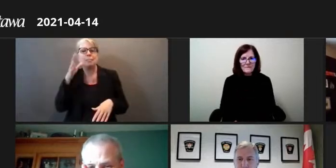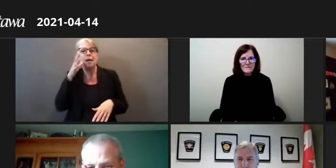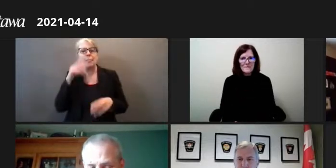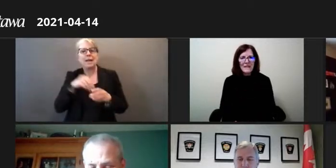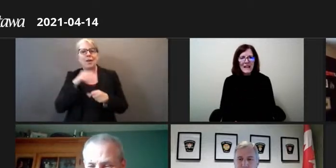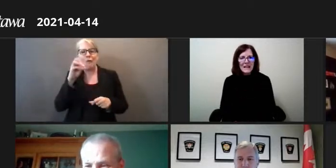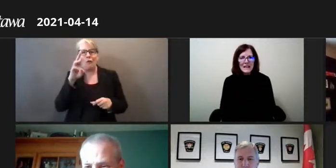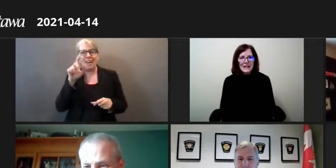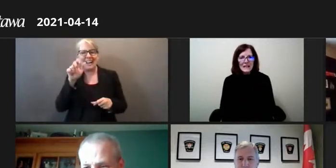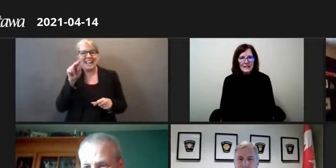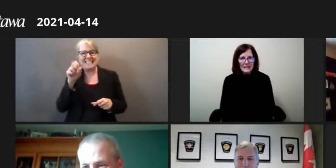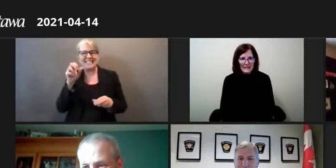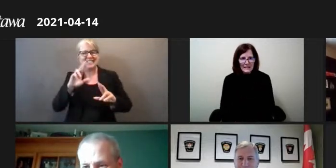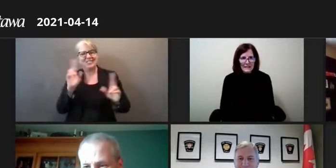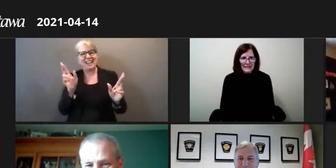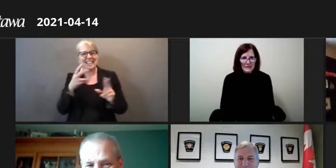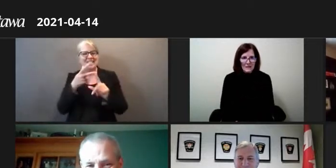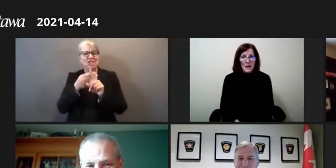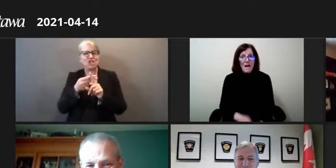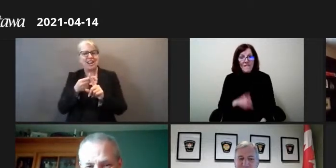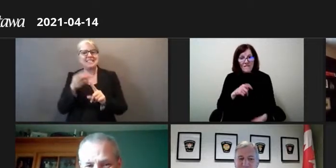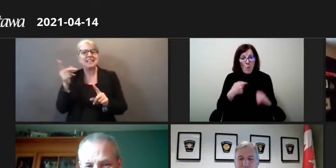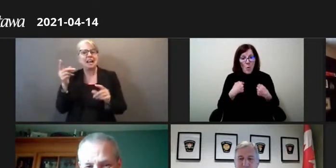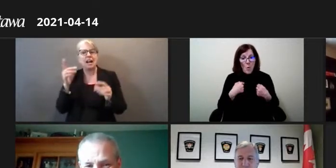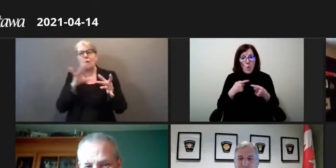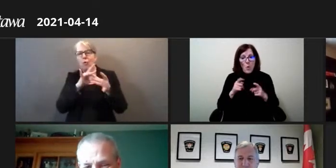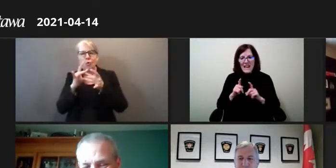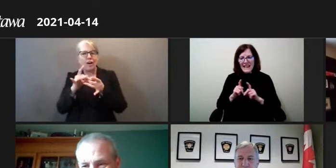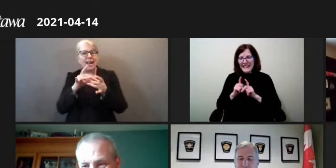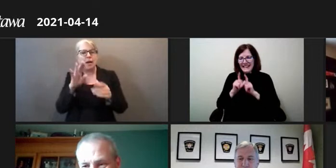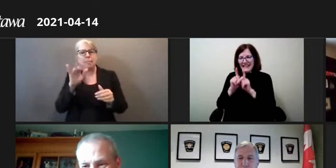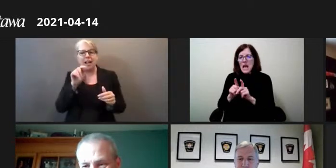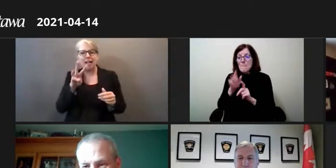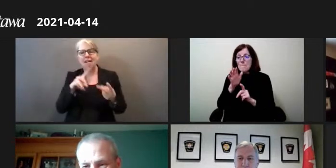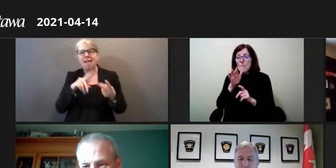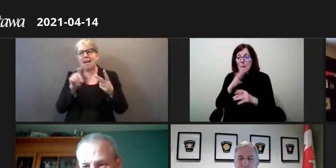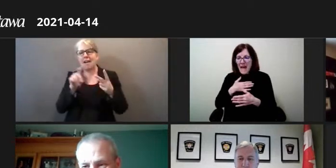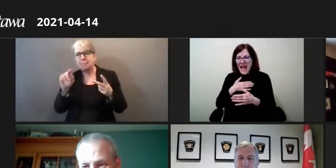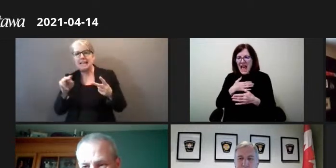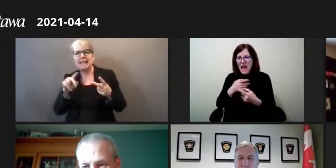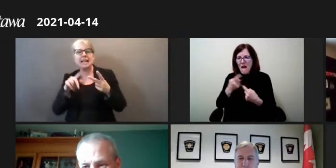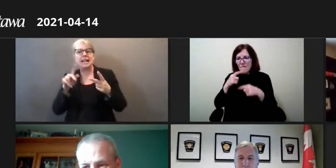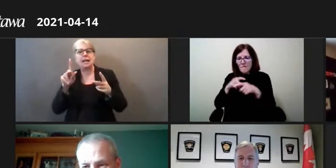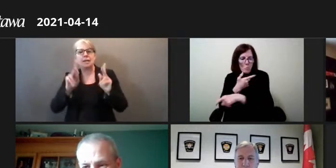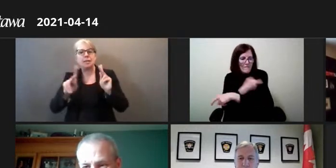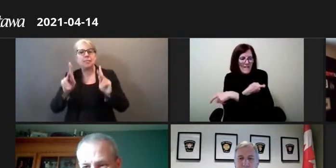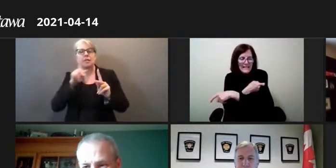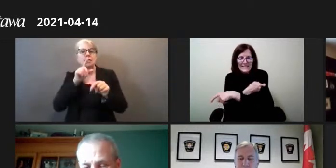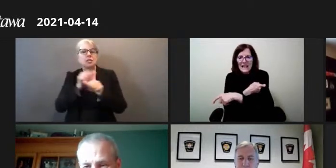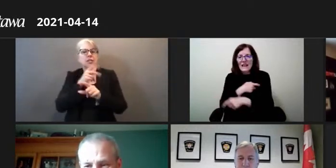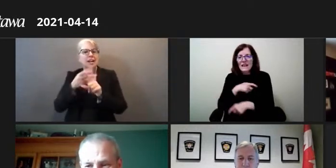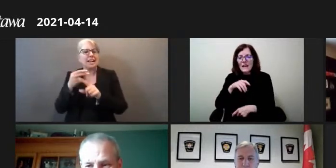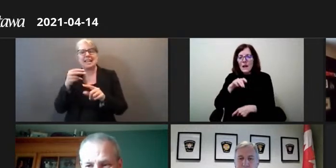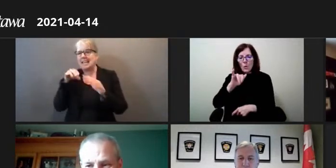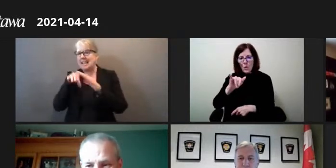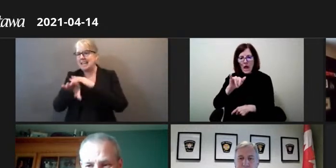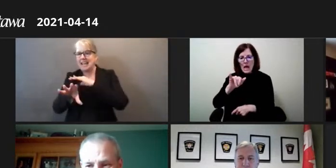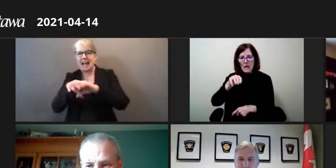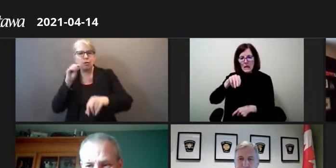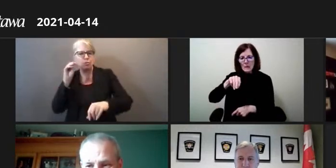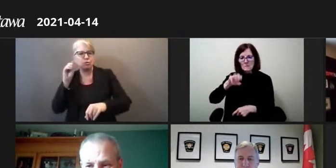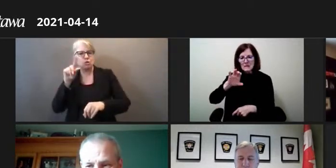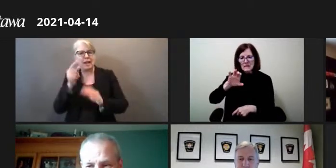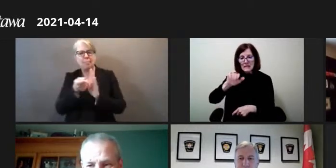her shot. The coordination between bylaw, administration, the people actually doing the shot in and out 20 minutes, bumper to bumper. What